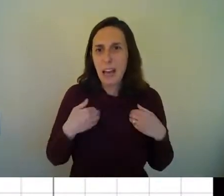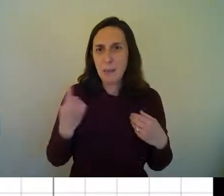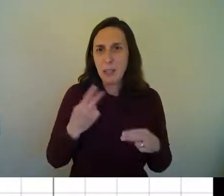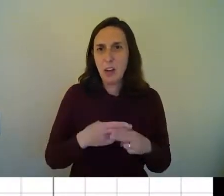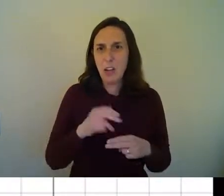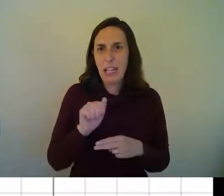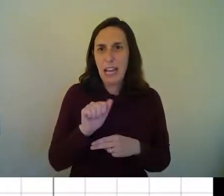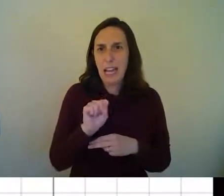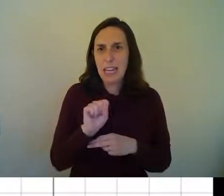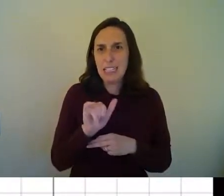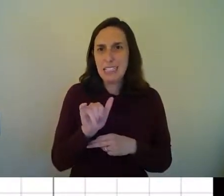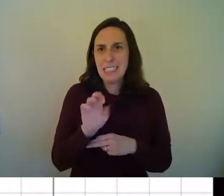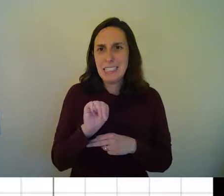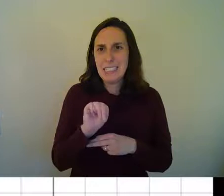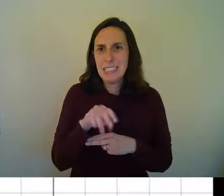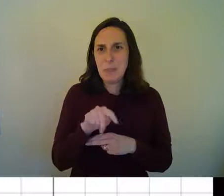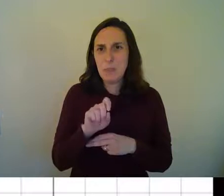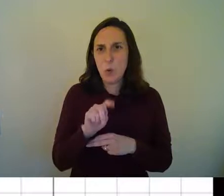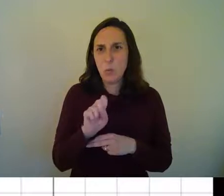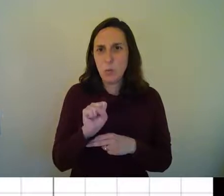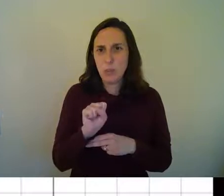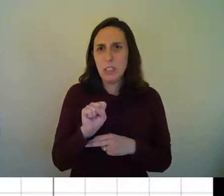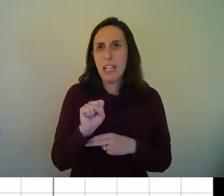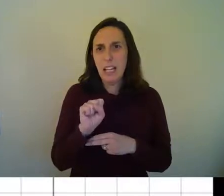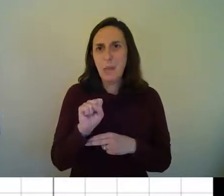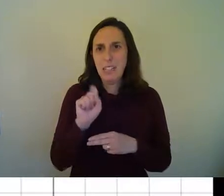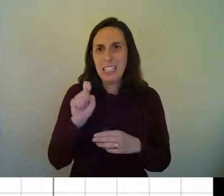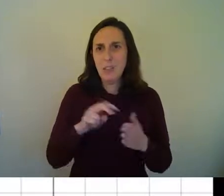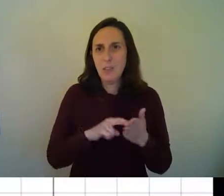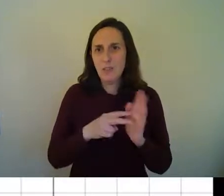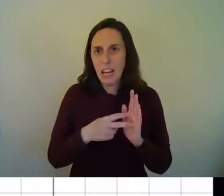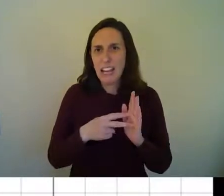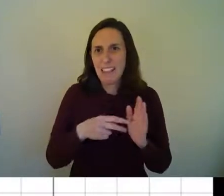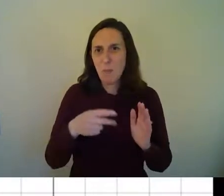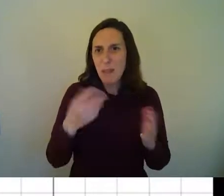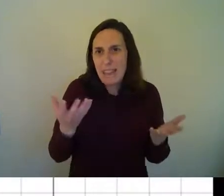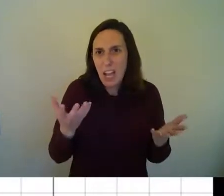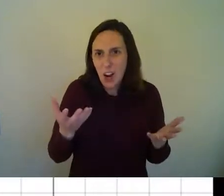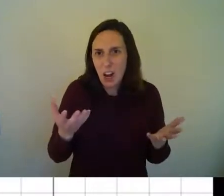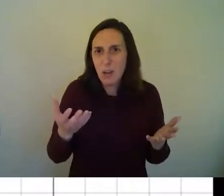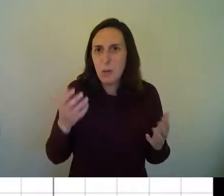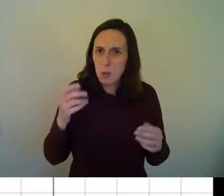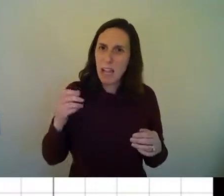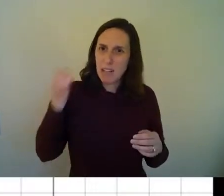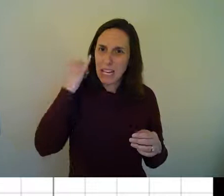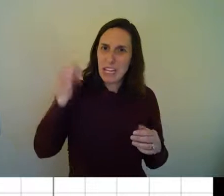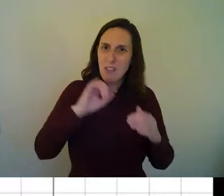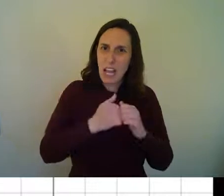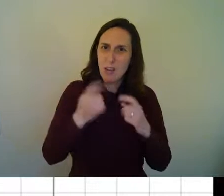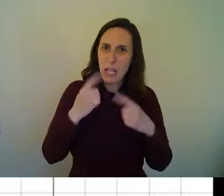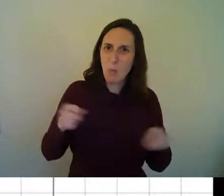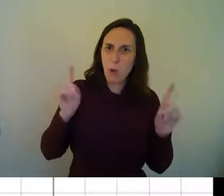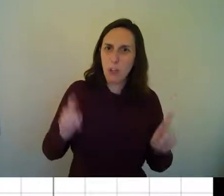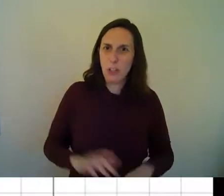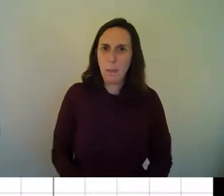define them. We have an idea of how they work, and we'll explore that idea more and more. All right,